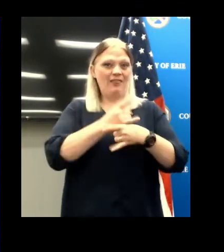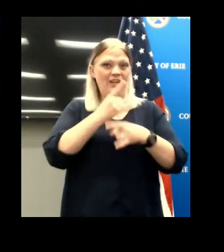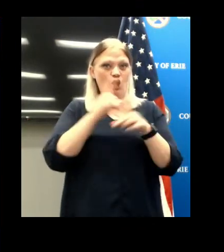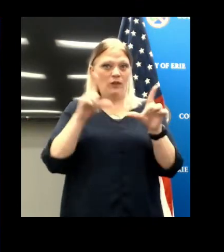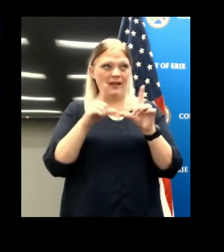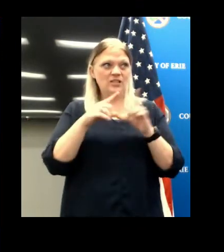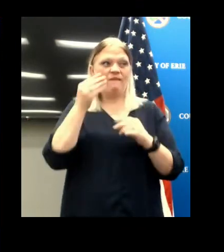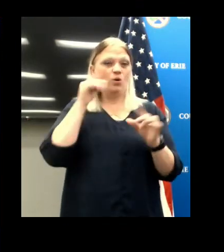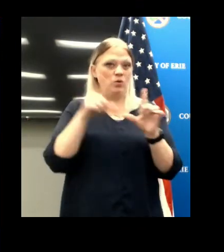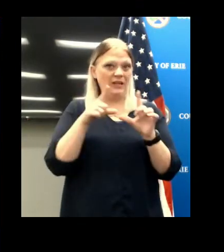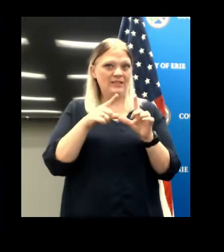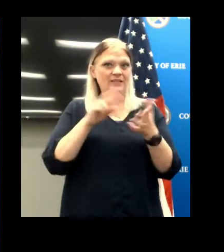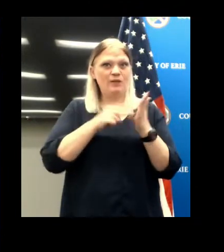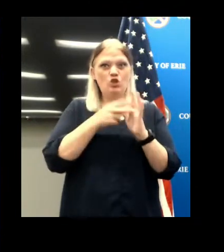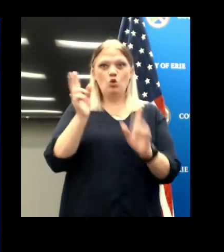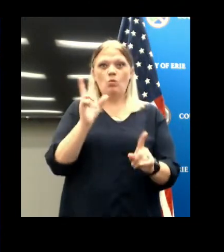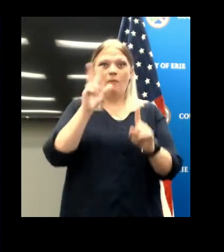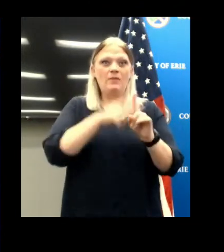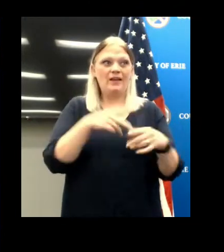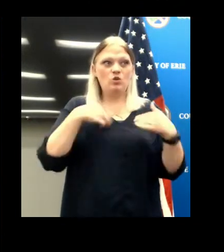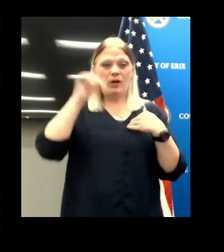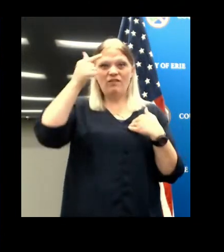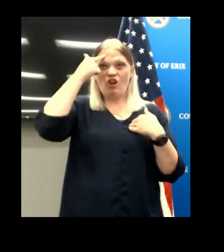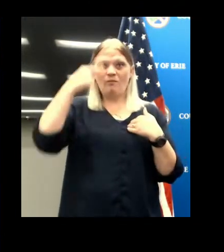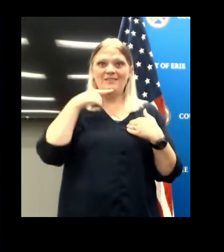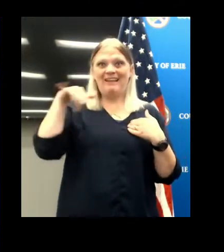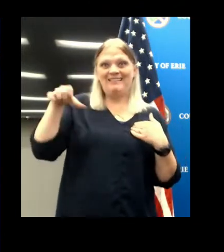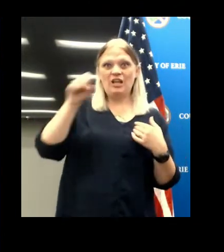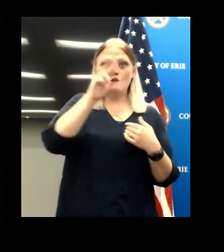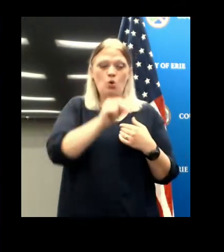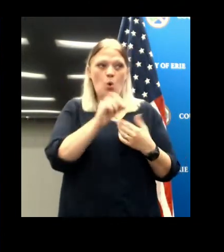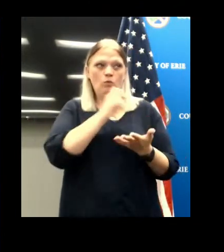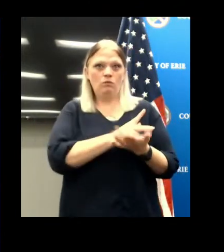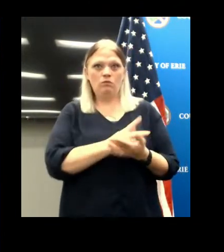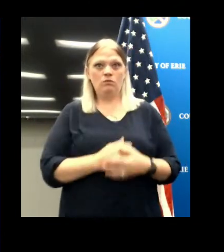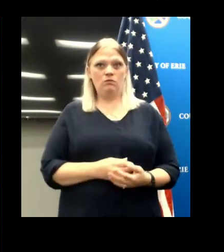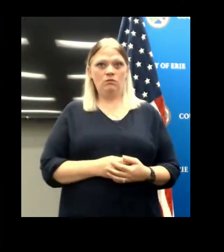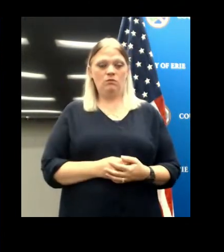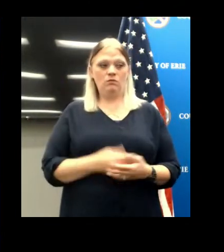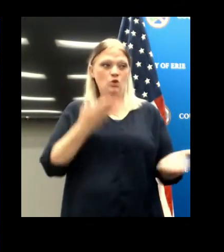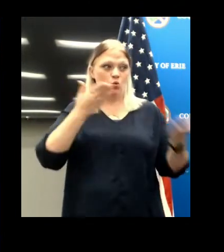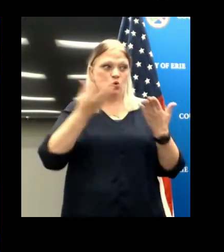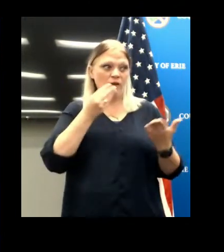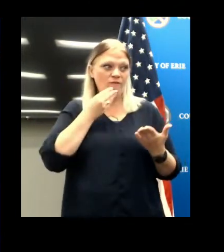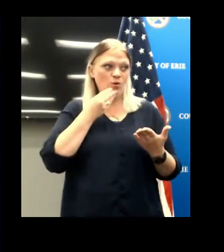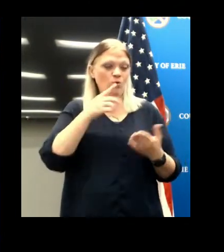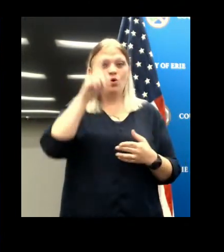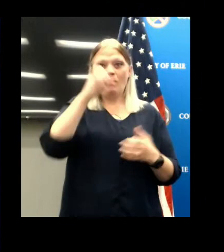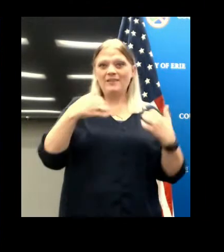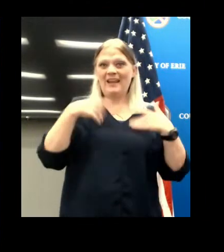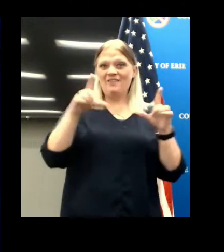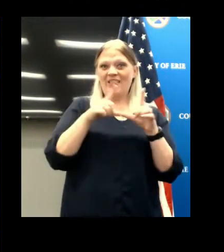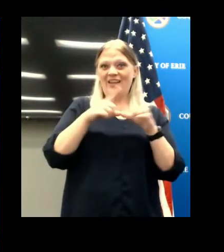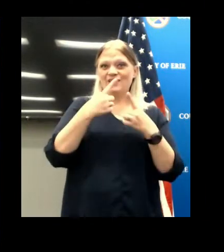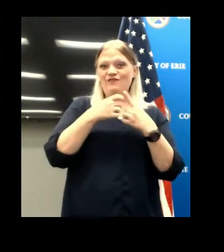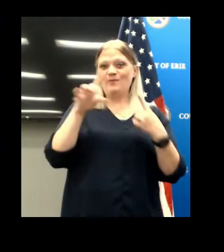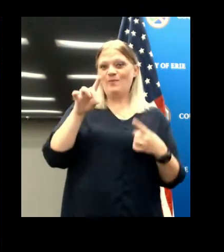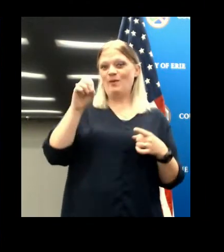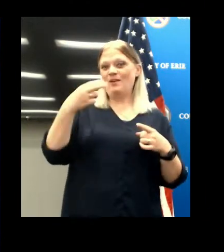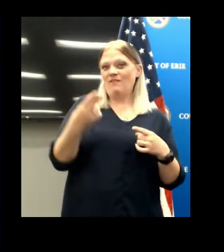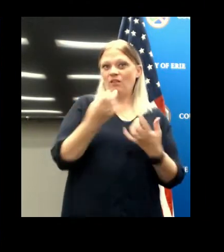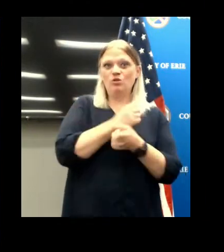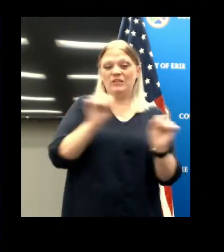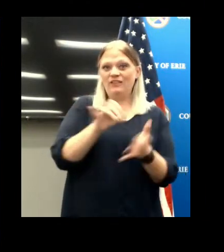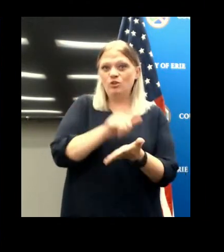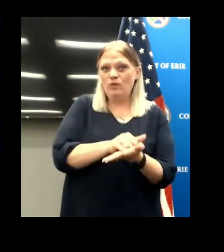food license, you're applying to have the government say yes or no whether you're going to get that license. If you serve food, you have to have a license from the Department of Health to safely do